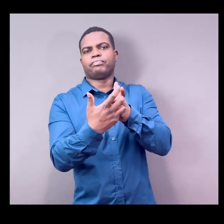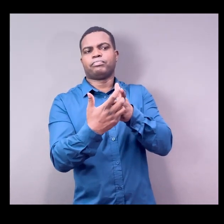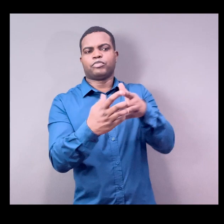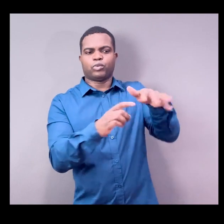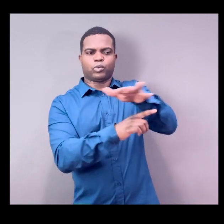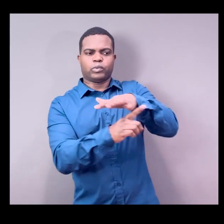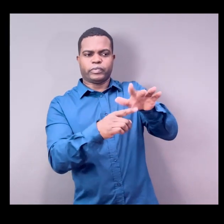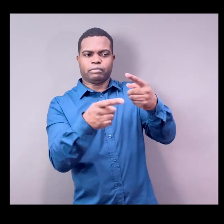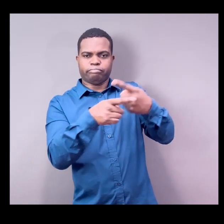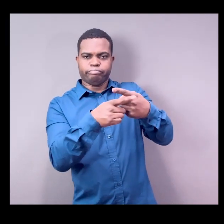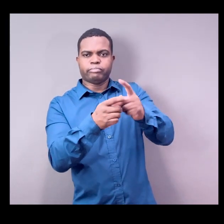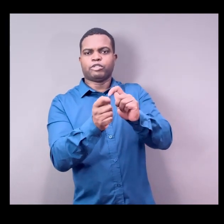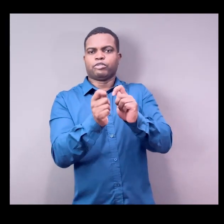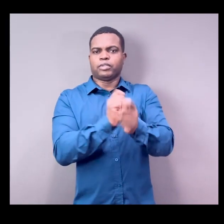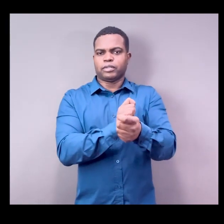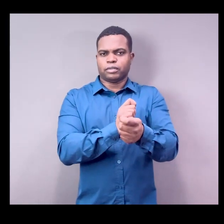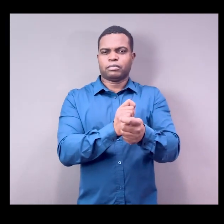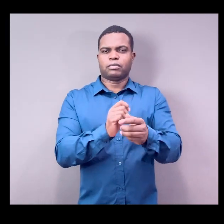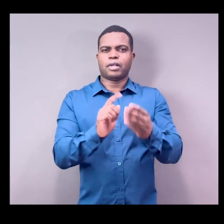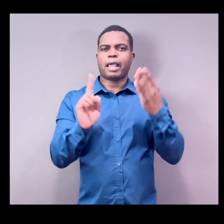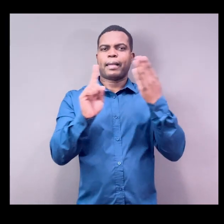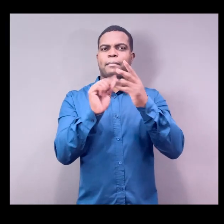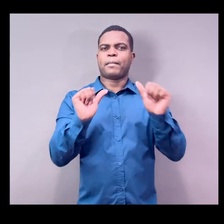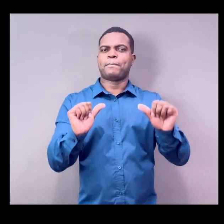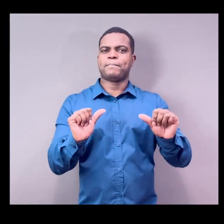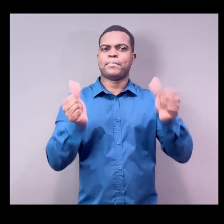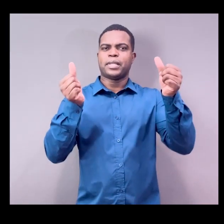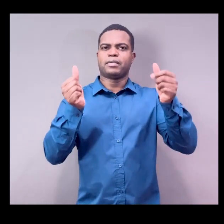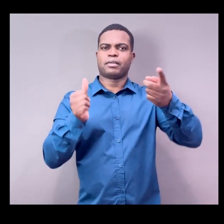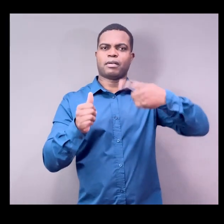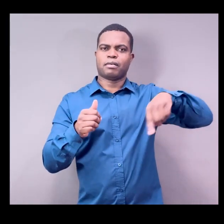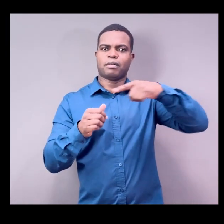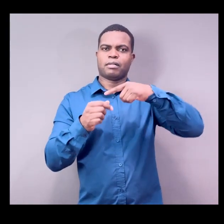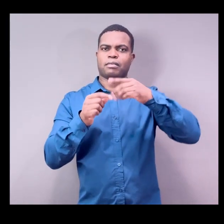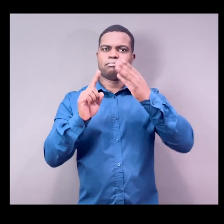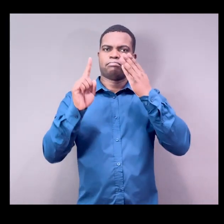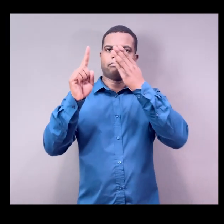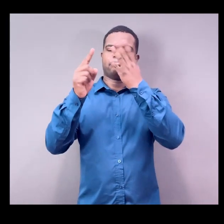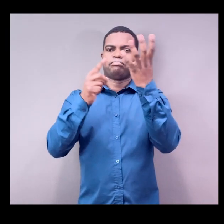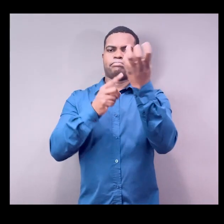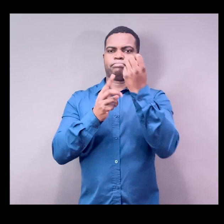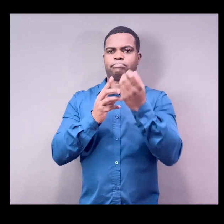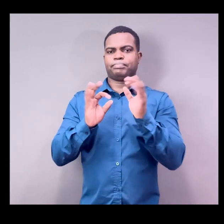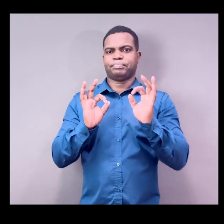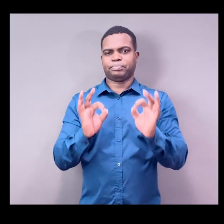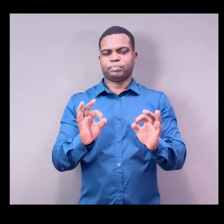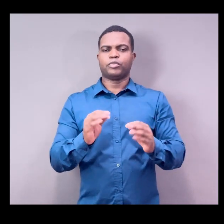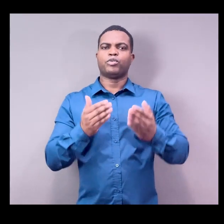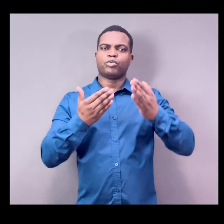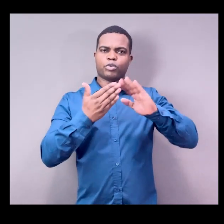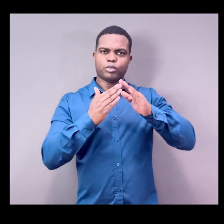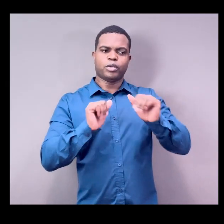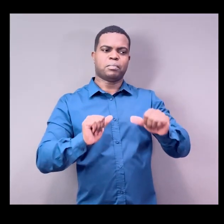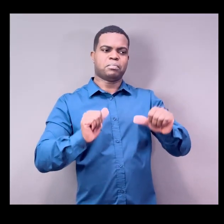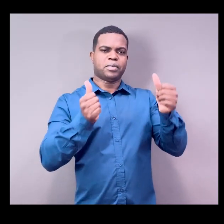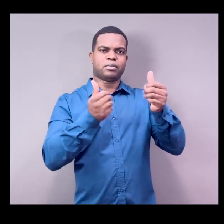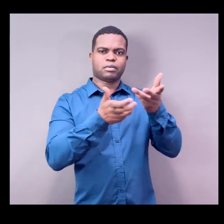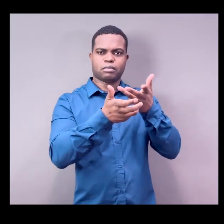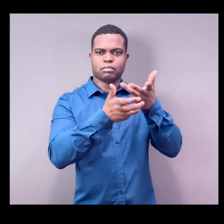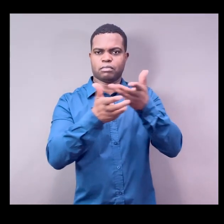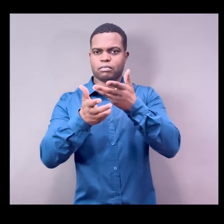stakeholders so that you will have better outcomes from your community engagement